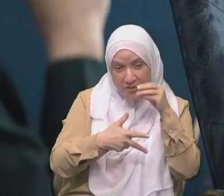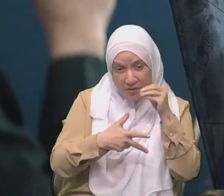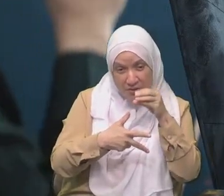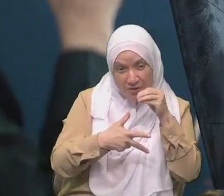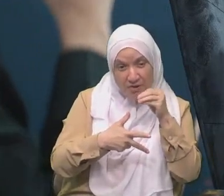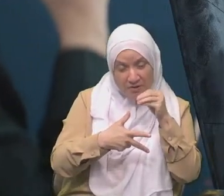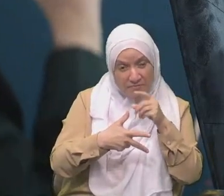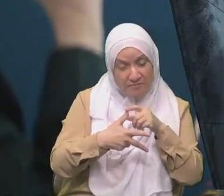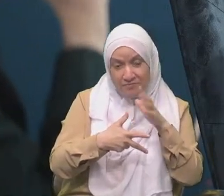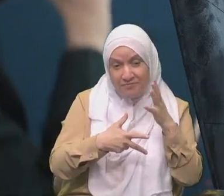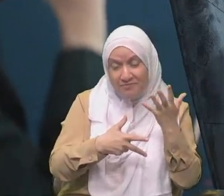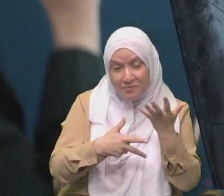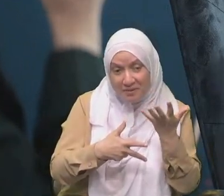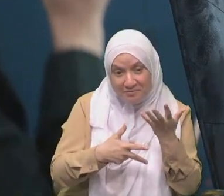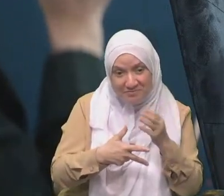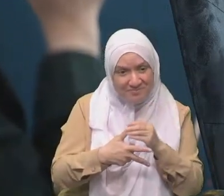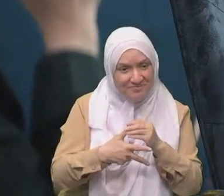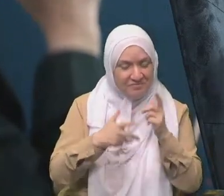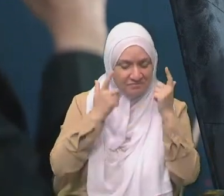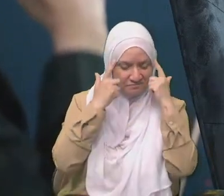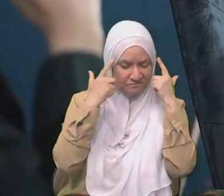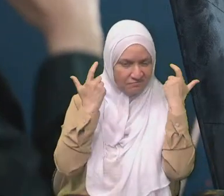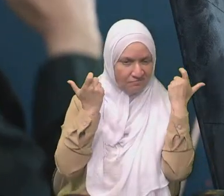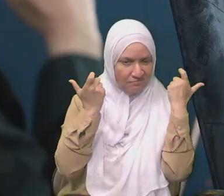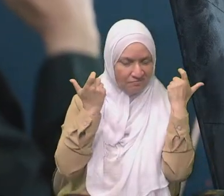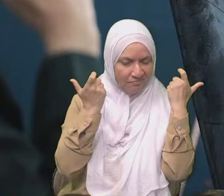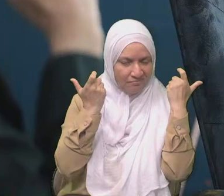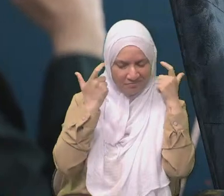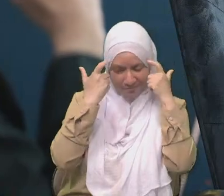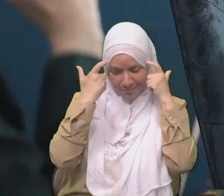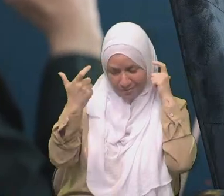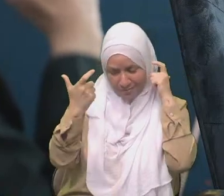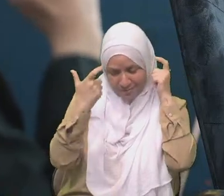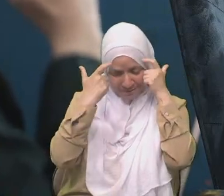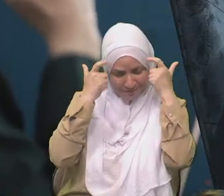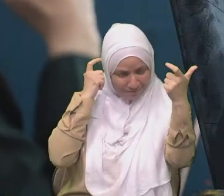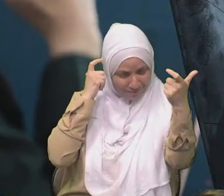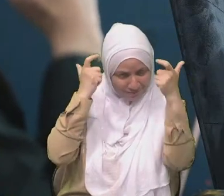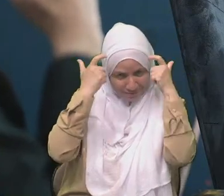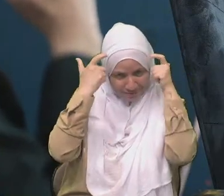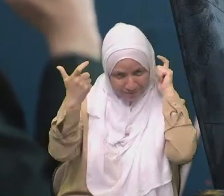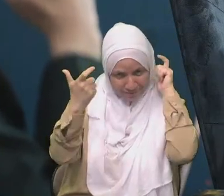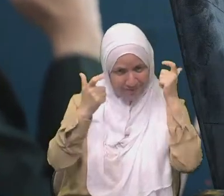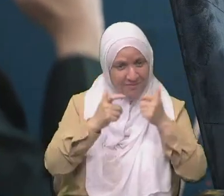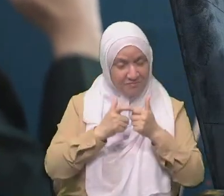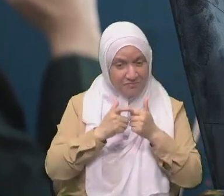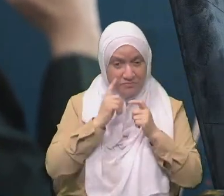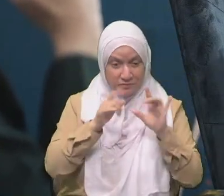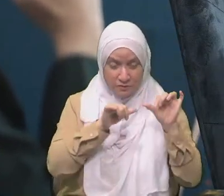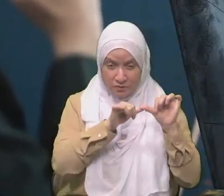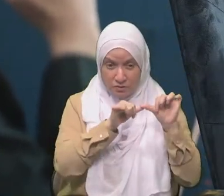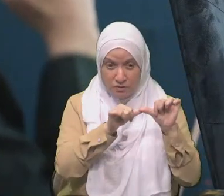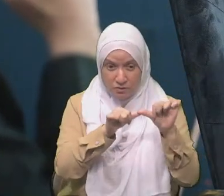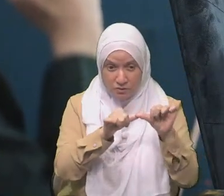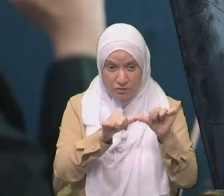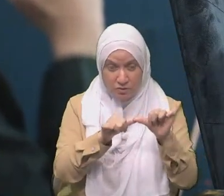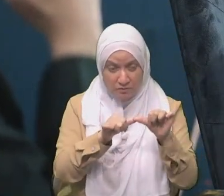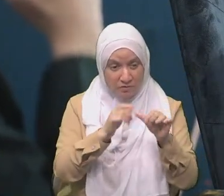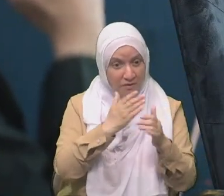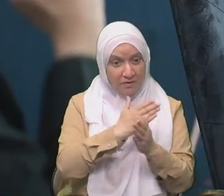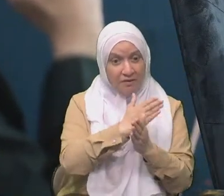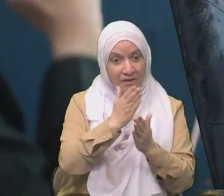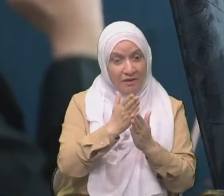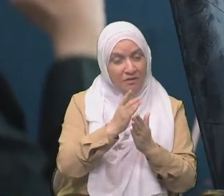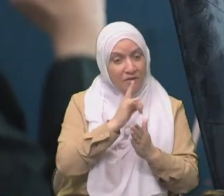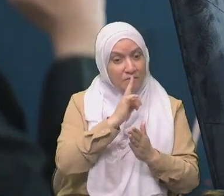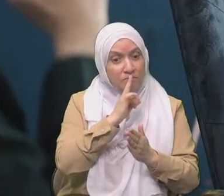right? But if you continue to learn, it breeds what? Humbleness and humility. That's when you realize, oh my God, I still need to learn more. So humbleness and